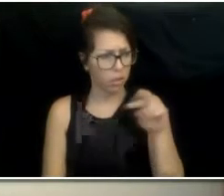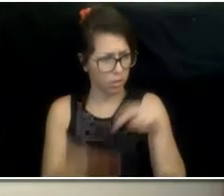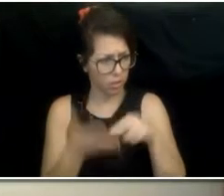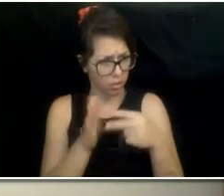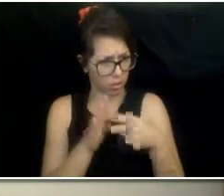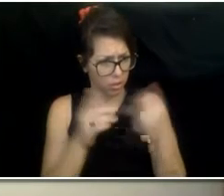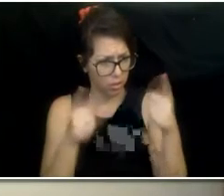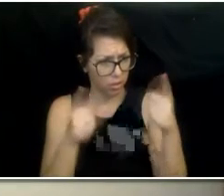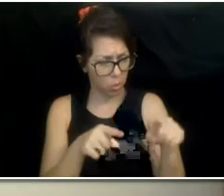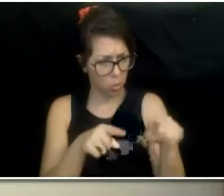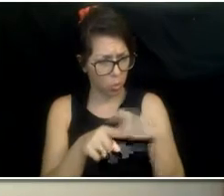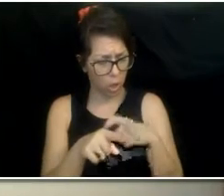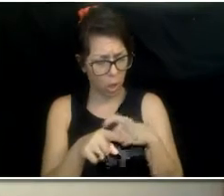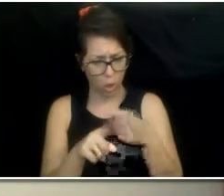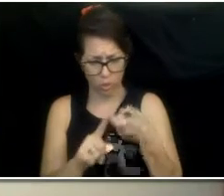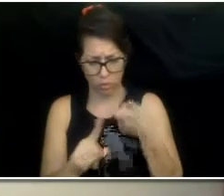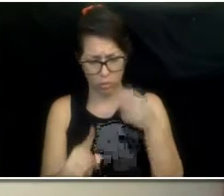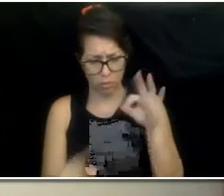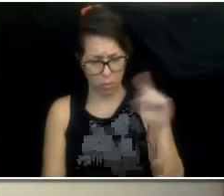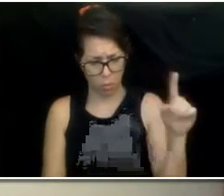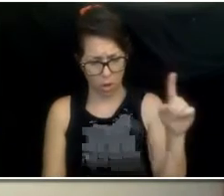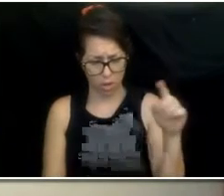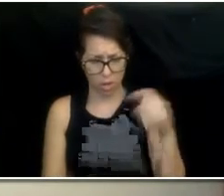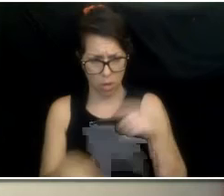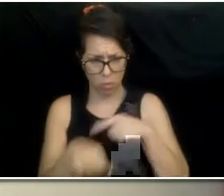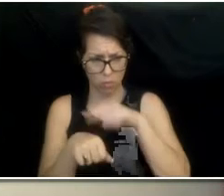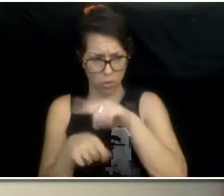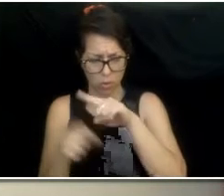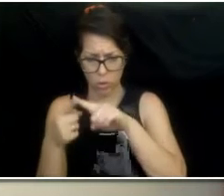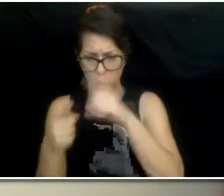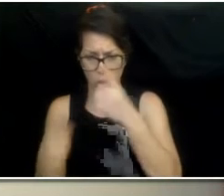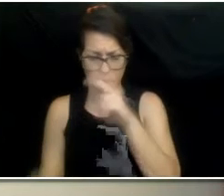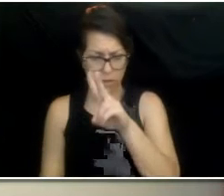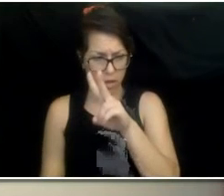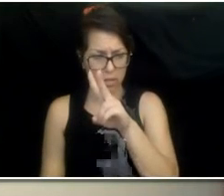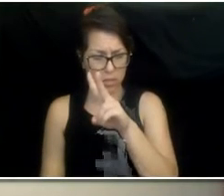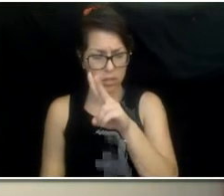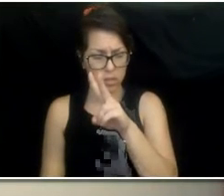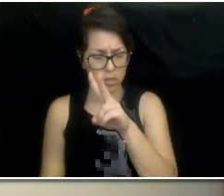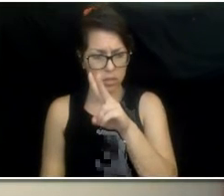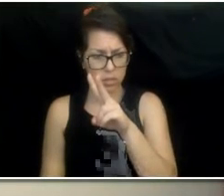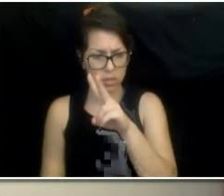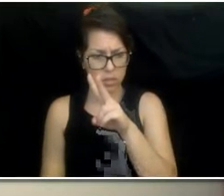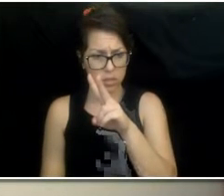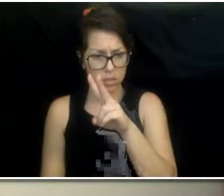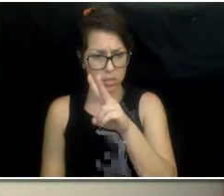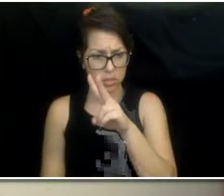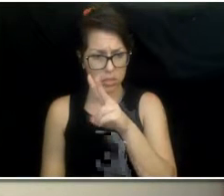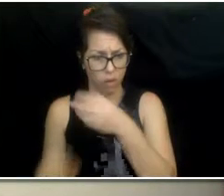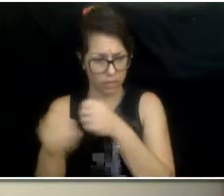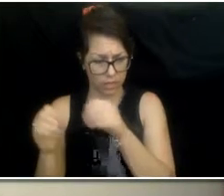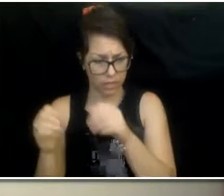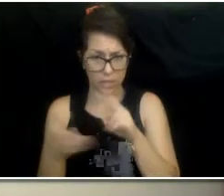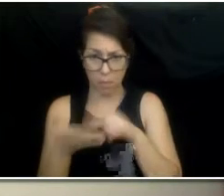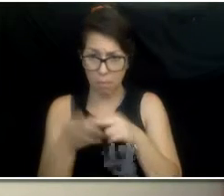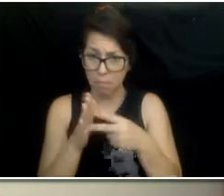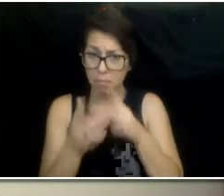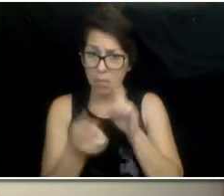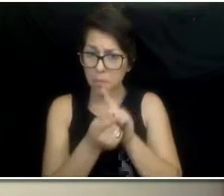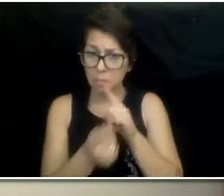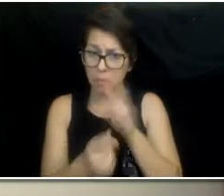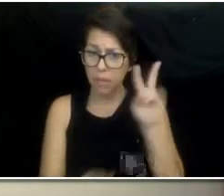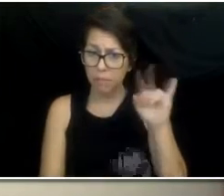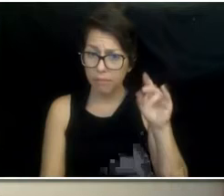you know to us to be seen at their homes we do make those Provisions to meet them at a different location of their you know of a of a